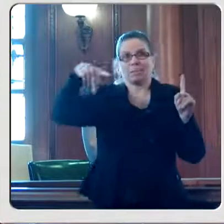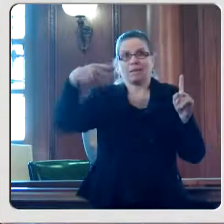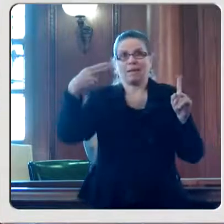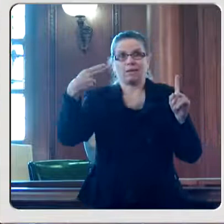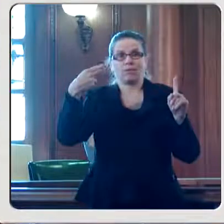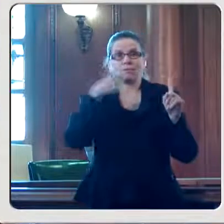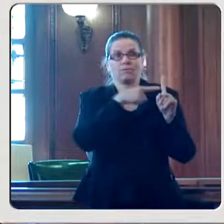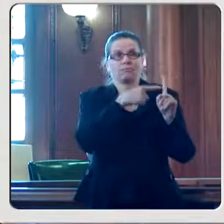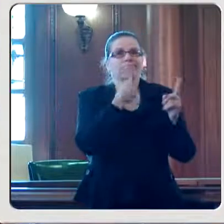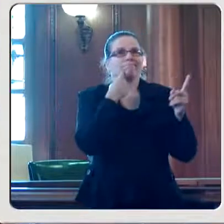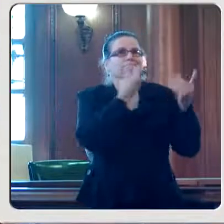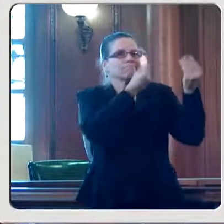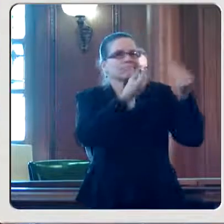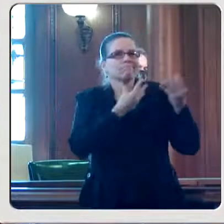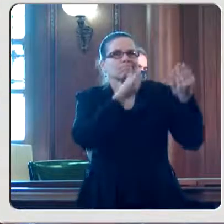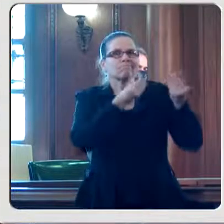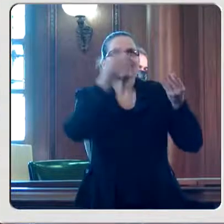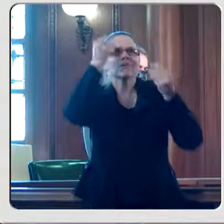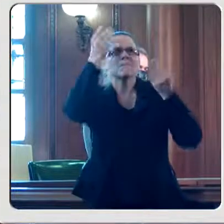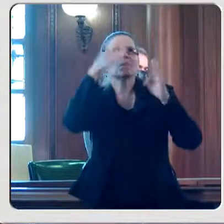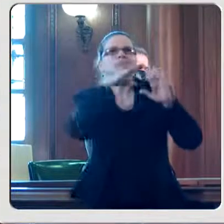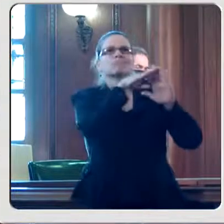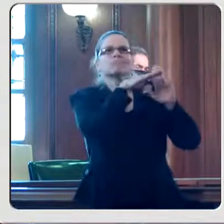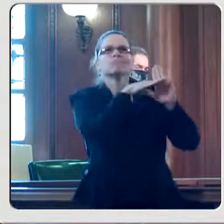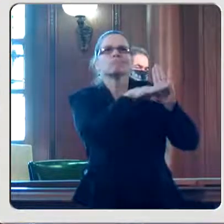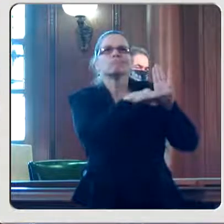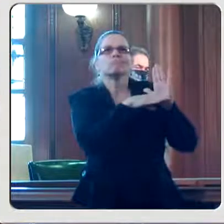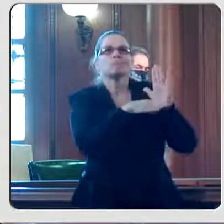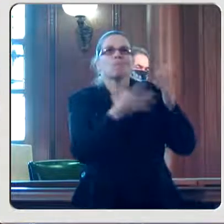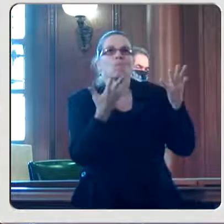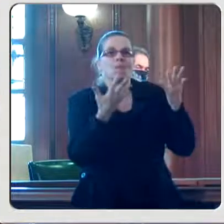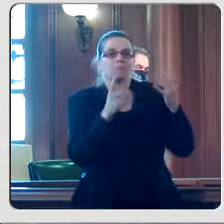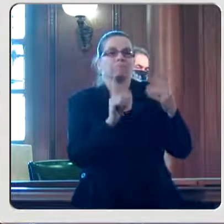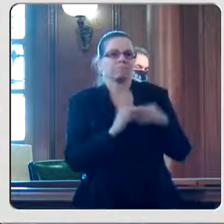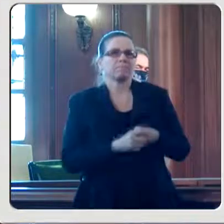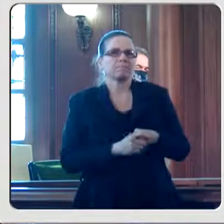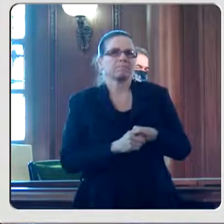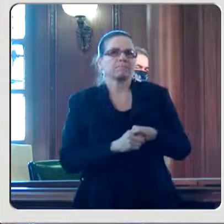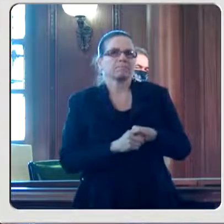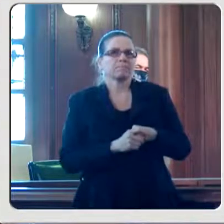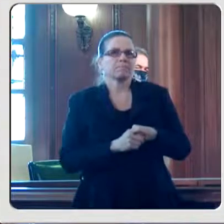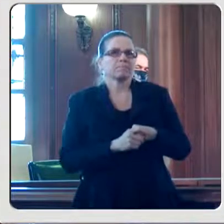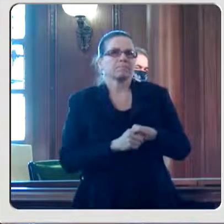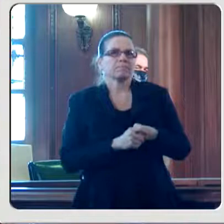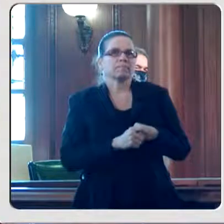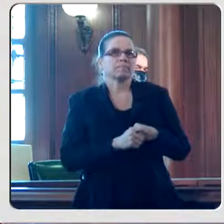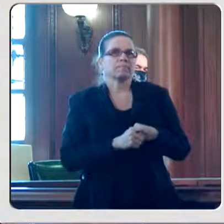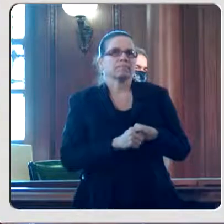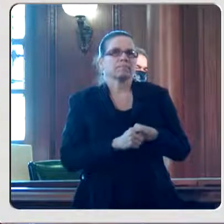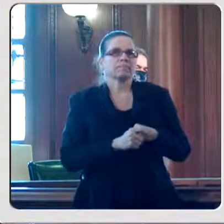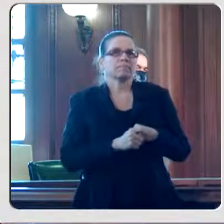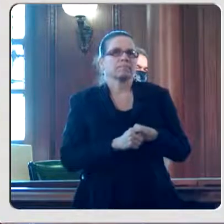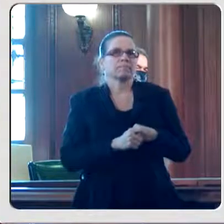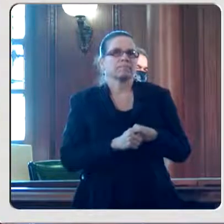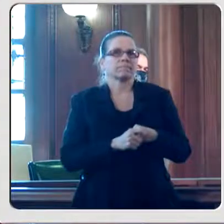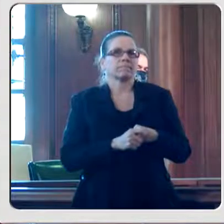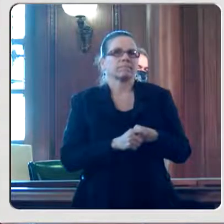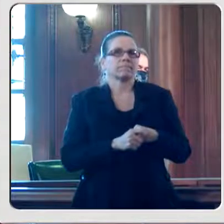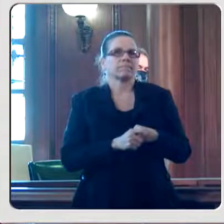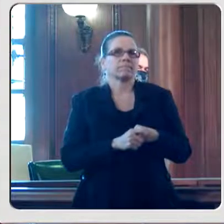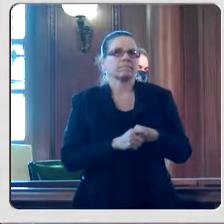our second doses of the 1,400 individuals that we have vaccinated. That will begin